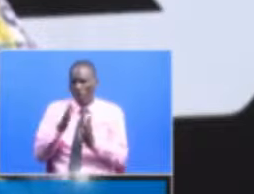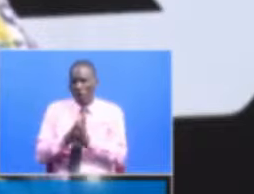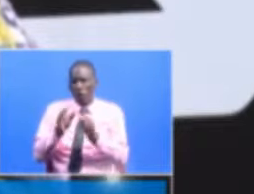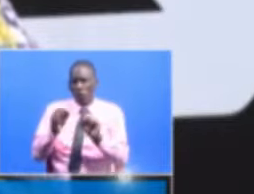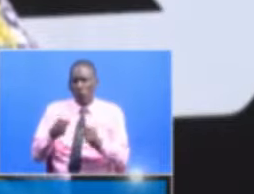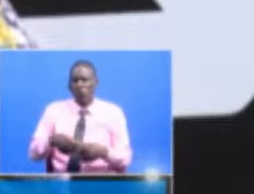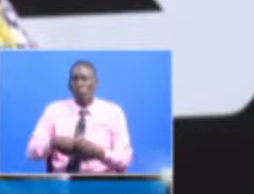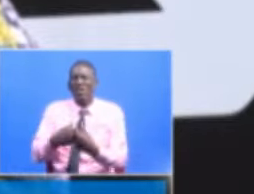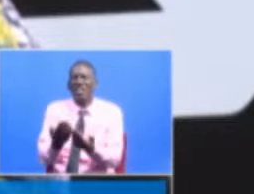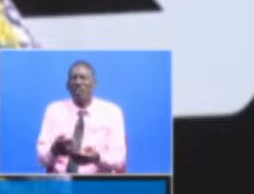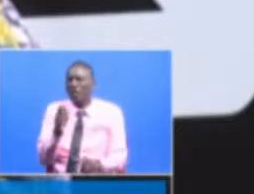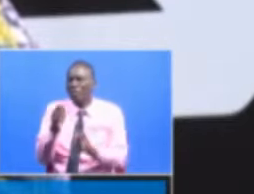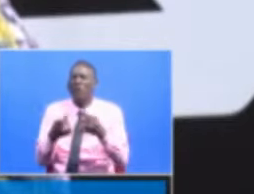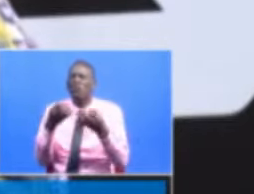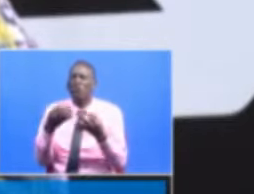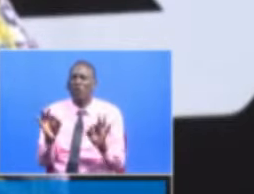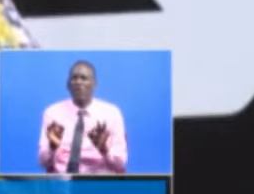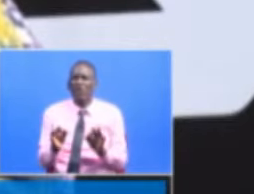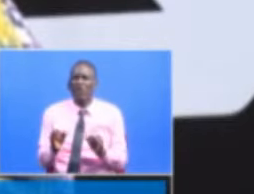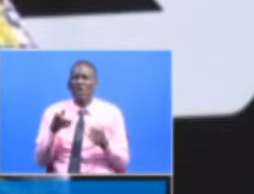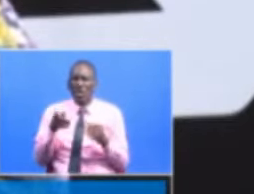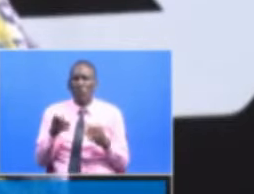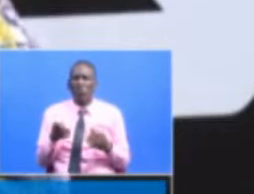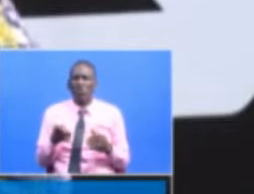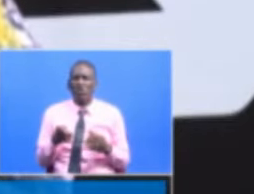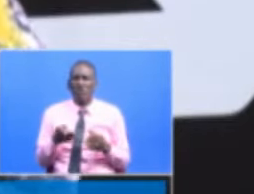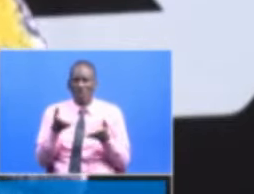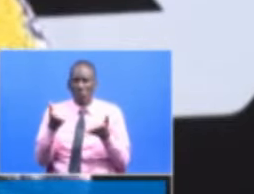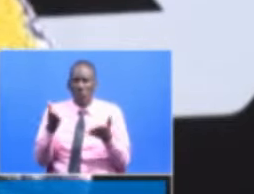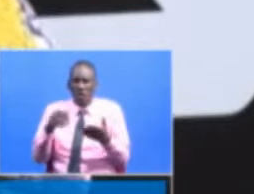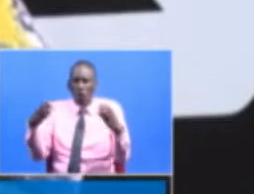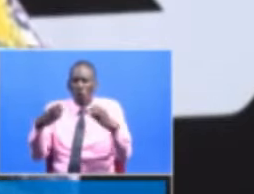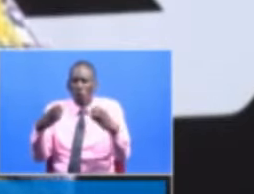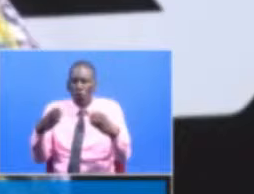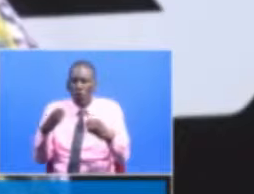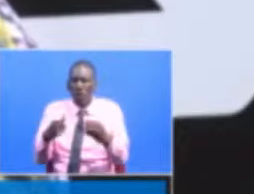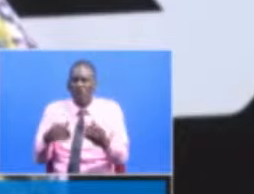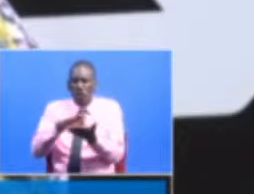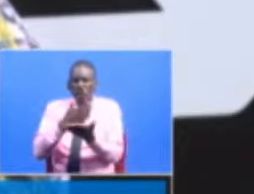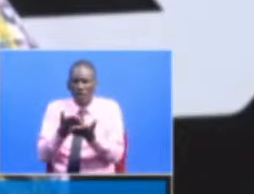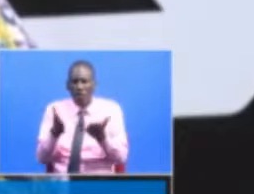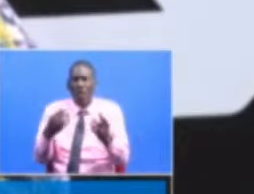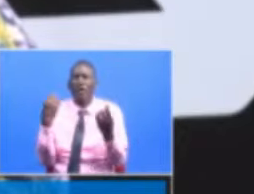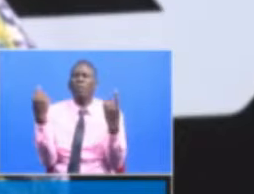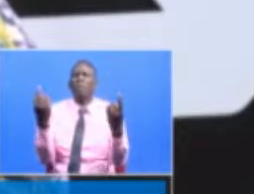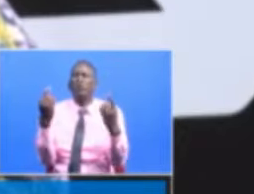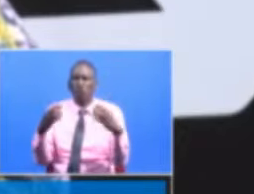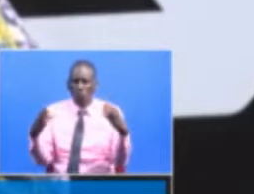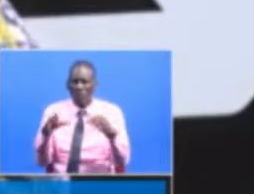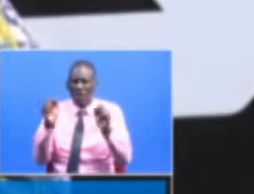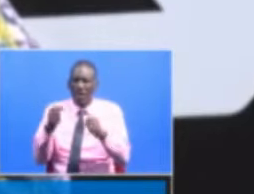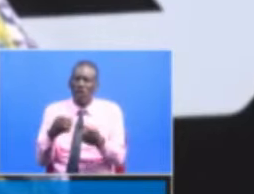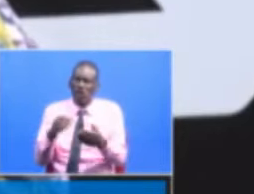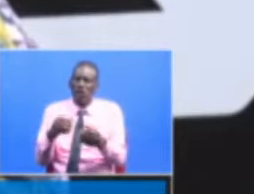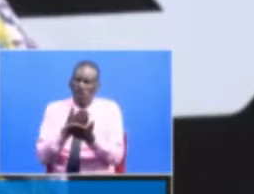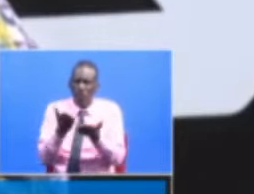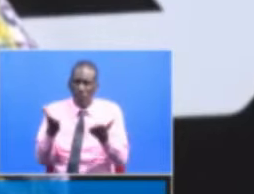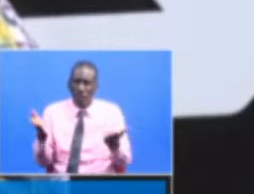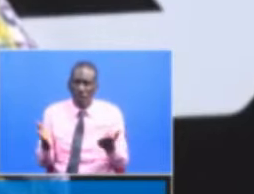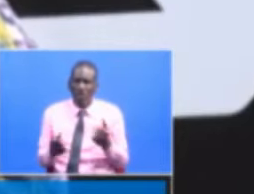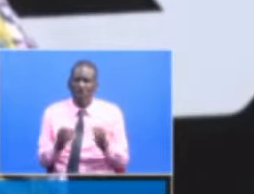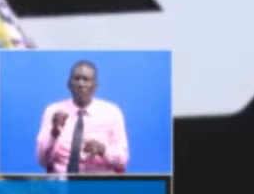without even buying it. So it was a commodity which can be shared as a pastoralist community. They can share their commodity. If they can